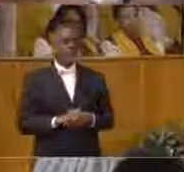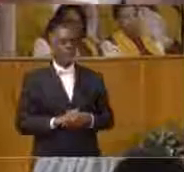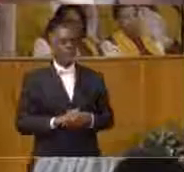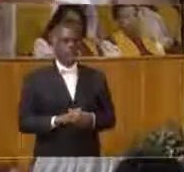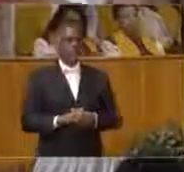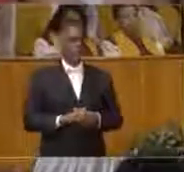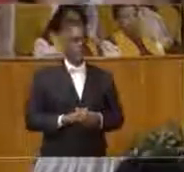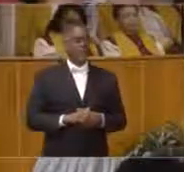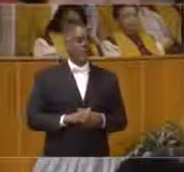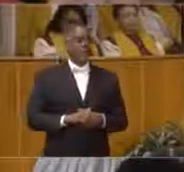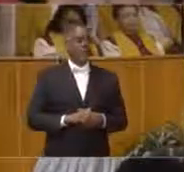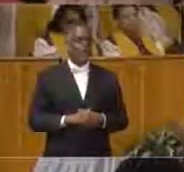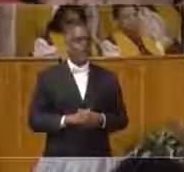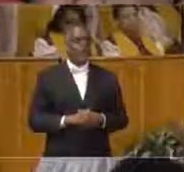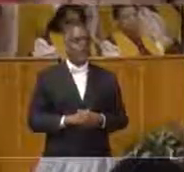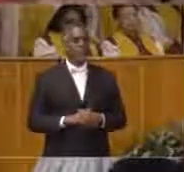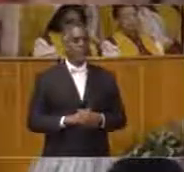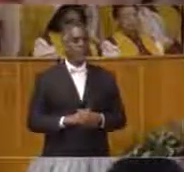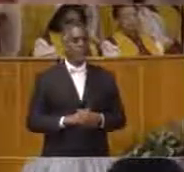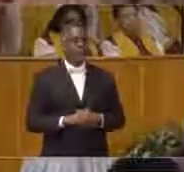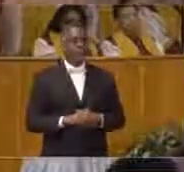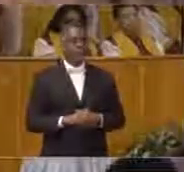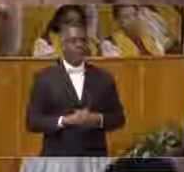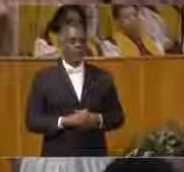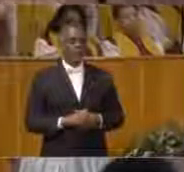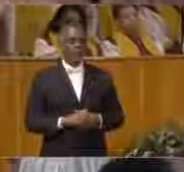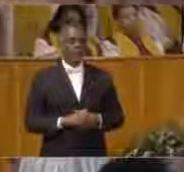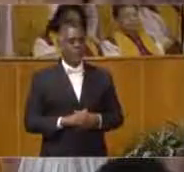Jasmine, what are you going to do?